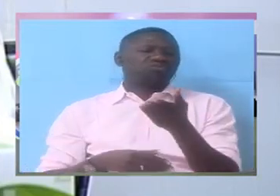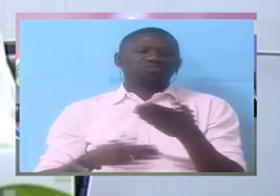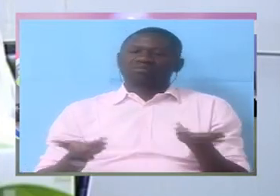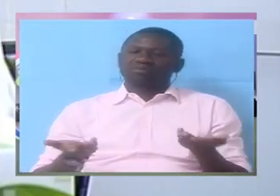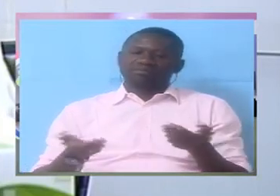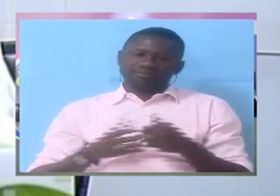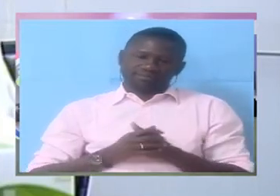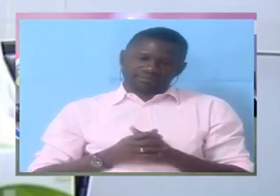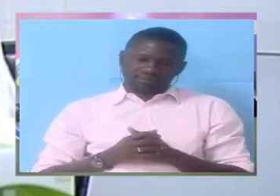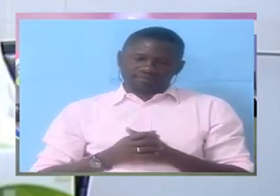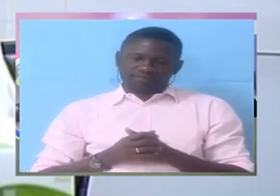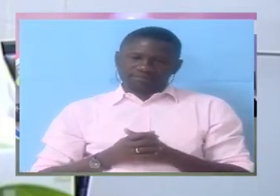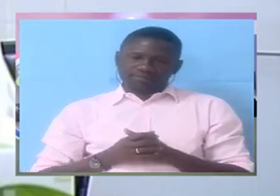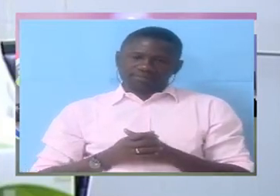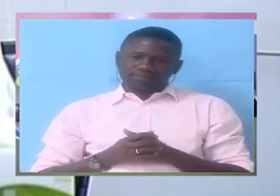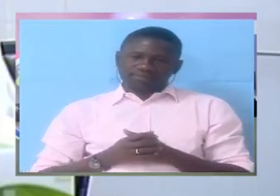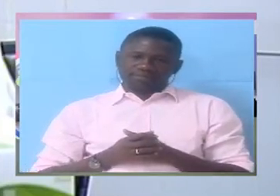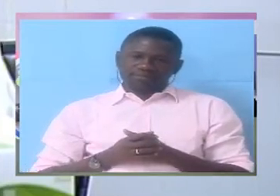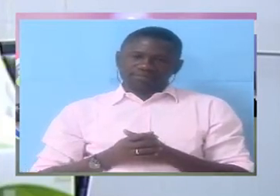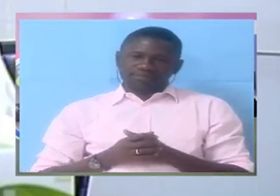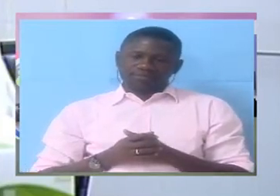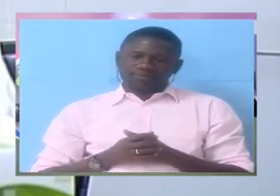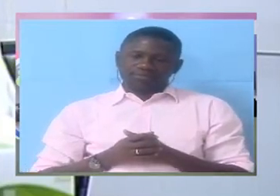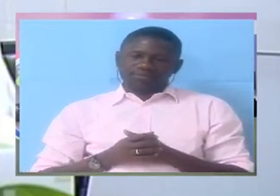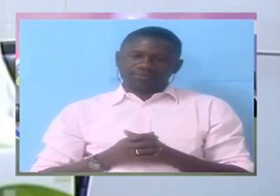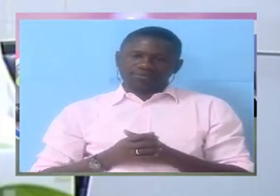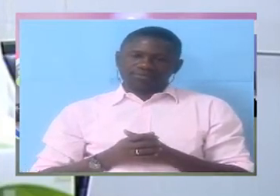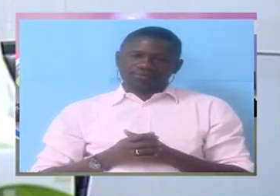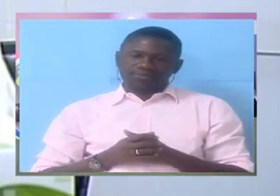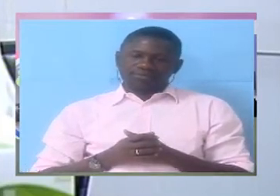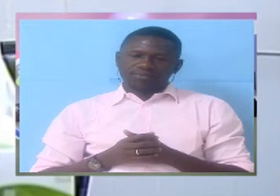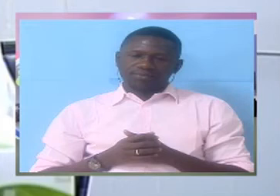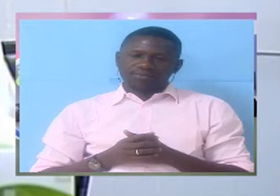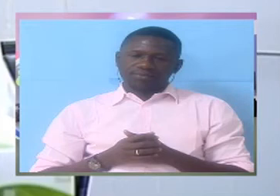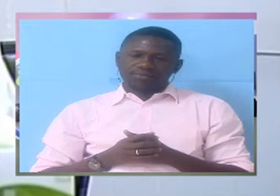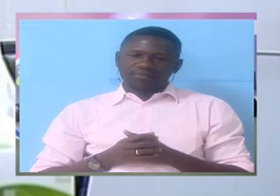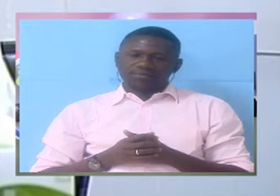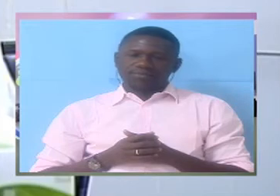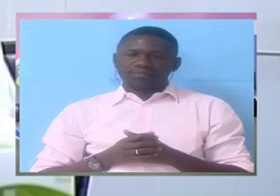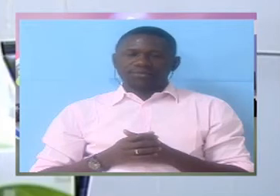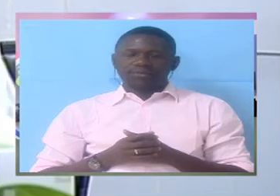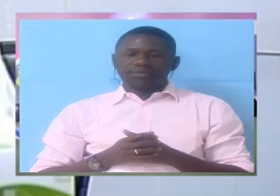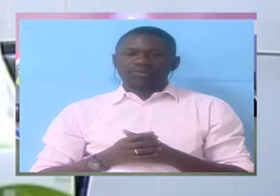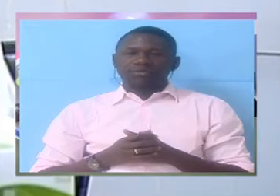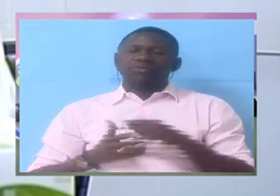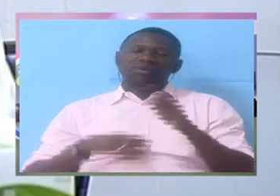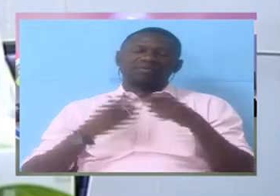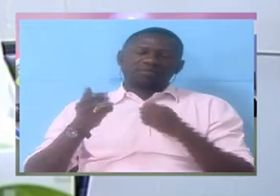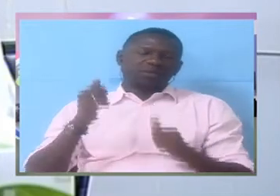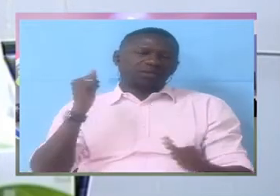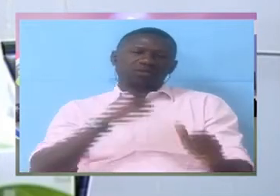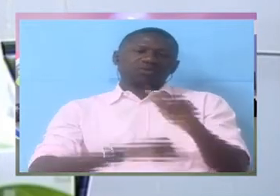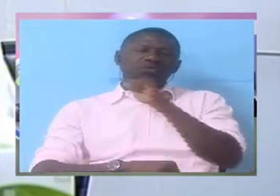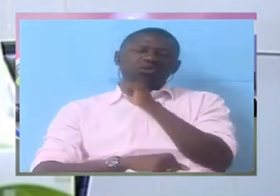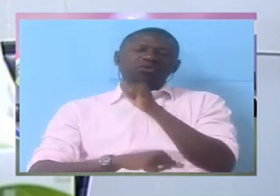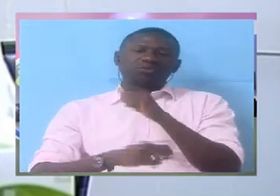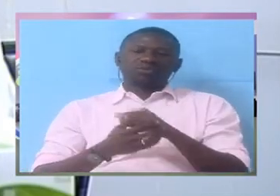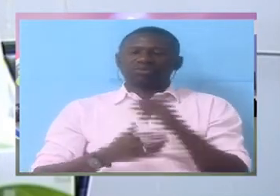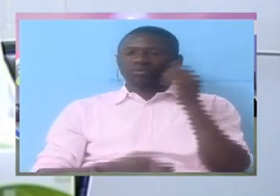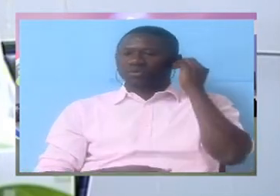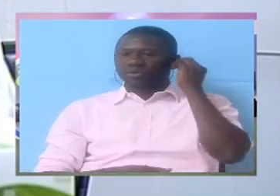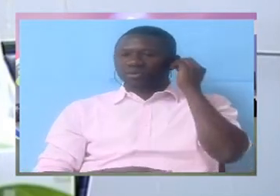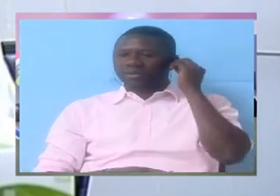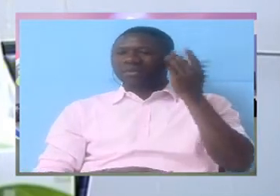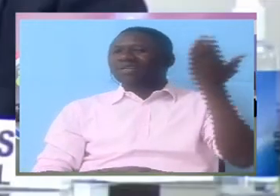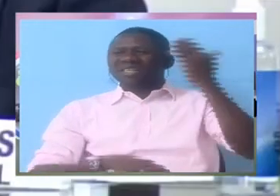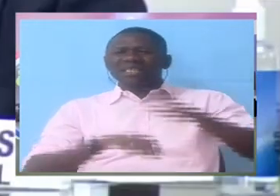classroom ole fa kalan natambi. Anata fanya barbitu yise haketu nte tano la jang. So I returned. Muruta. How old were